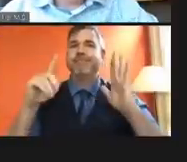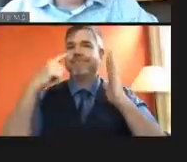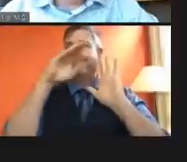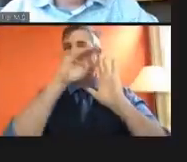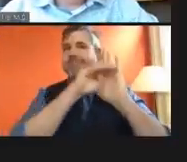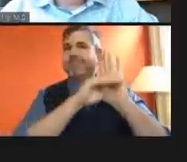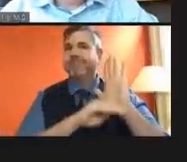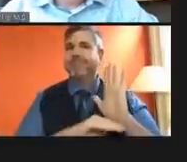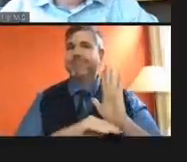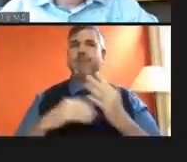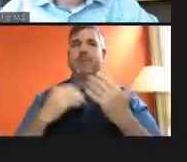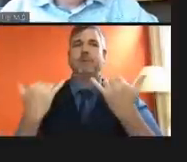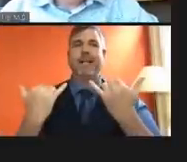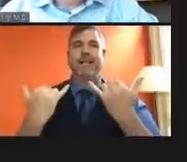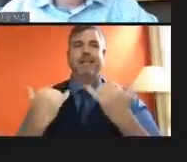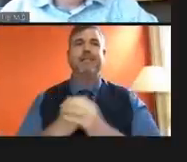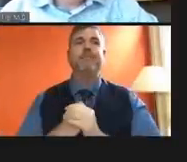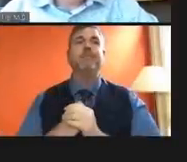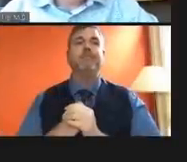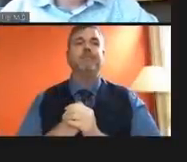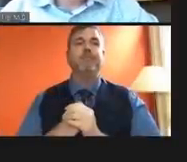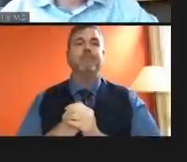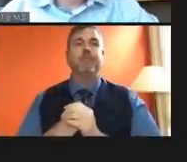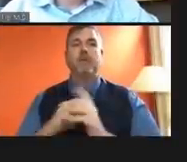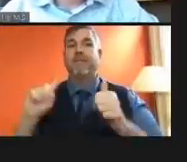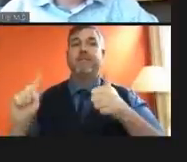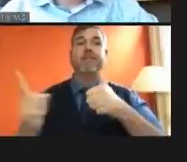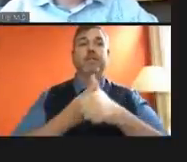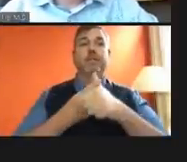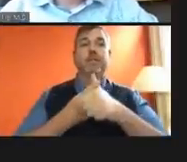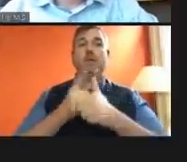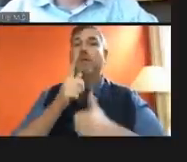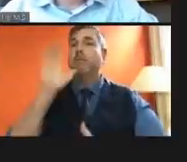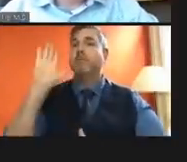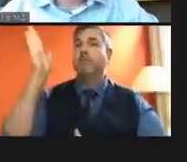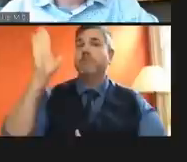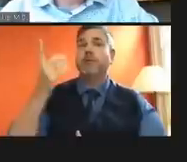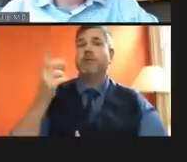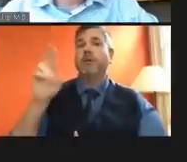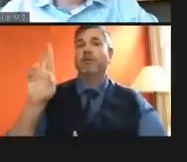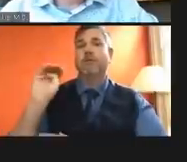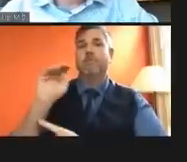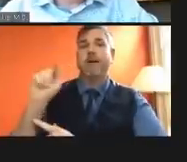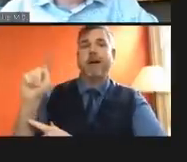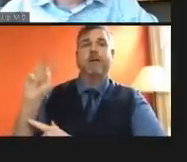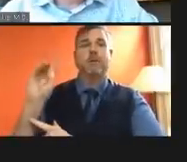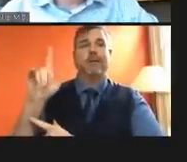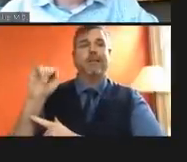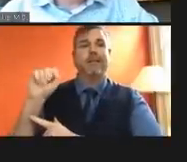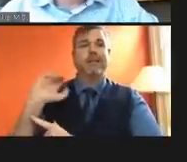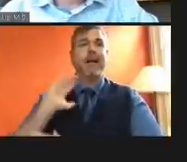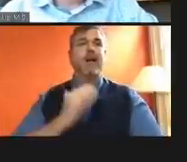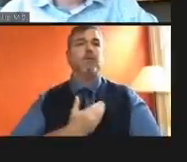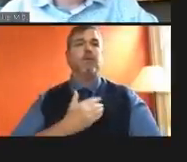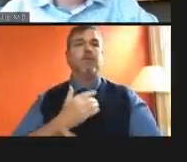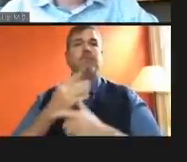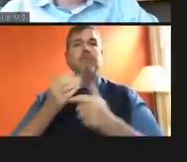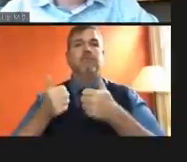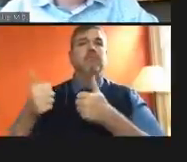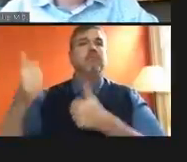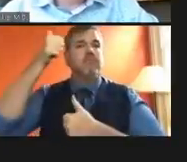now. First is Dr. Matt Willis, Marin's Public Health Officer and visible leader throughout